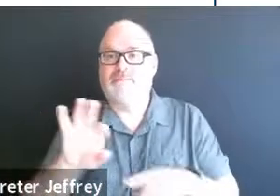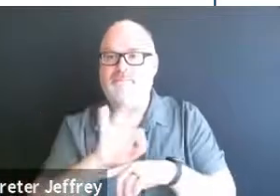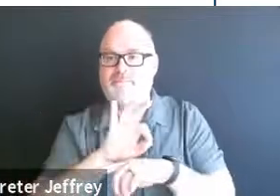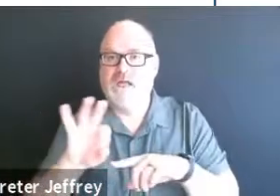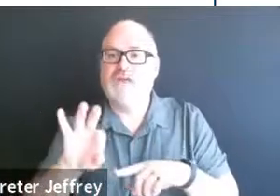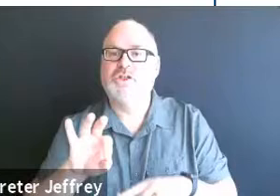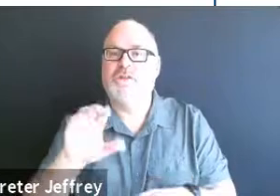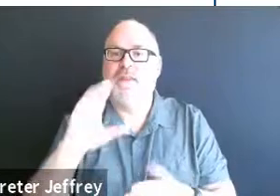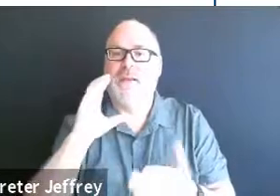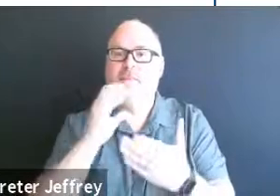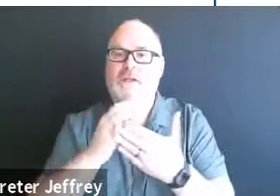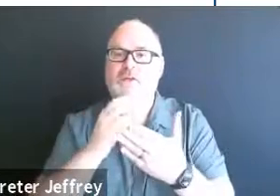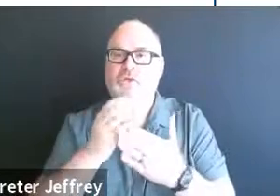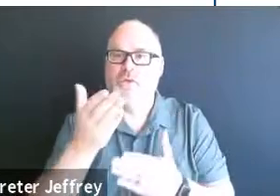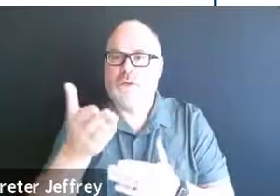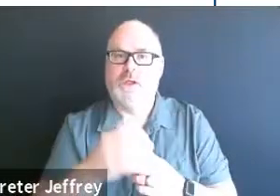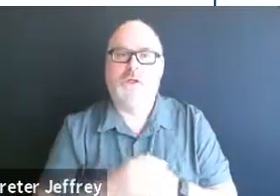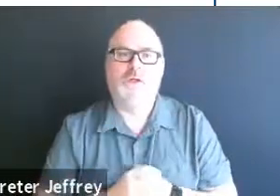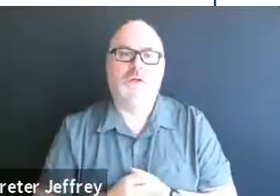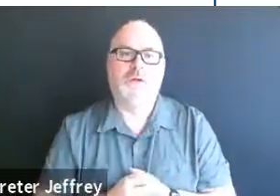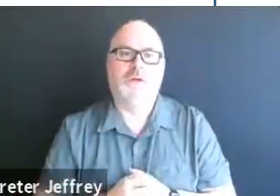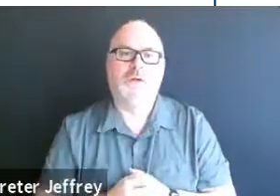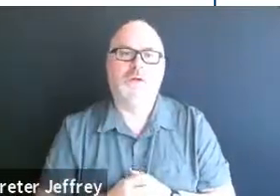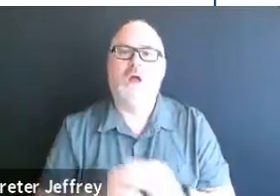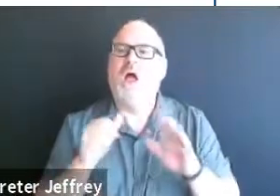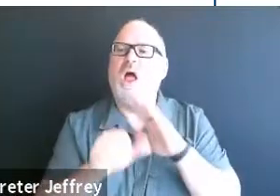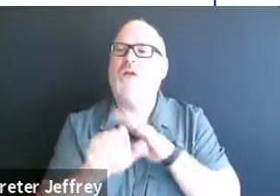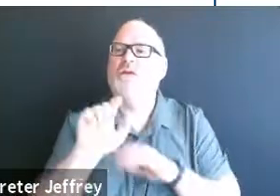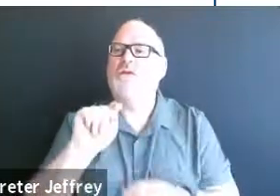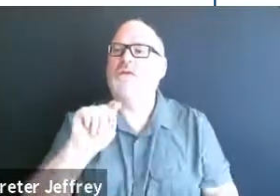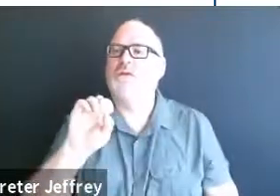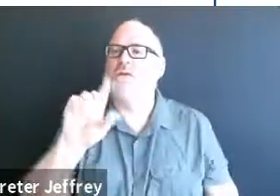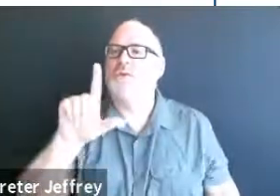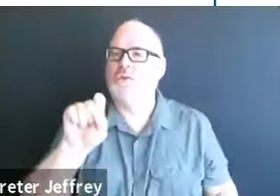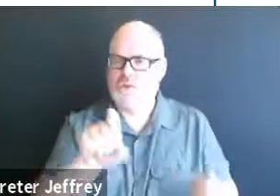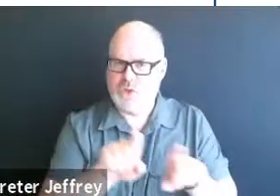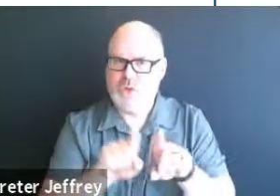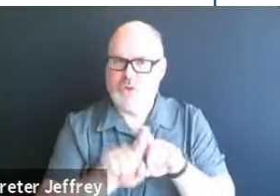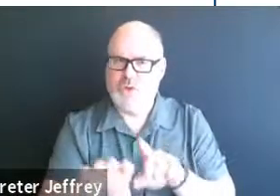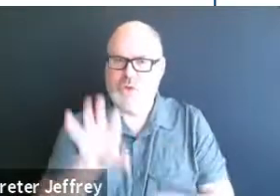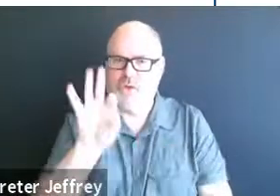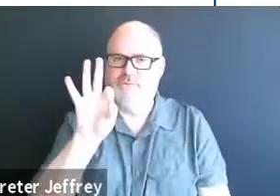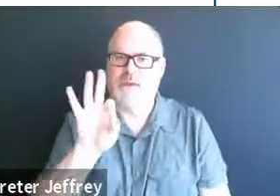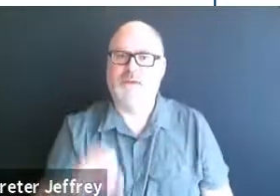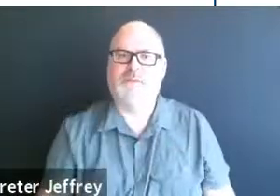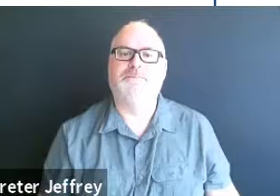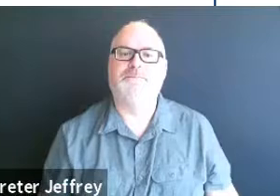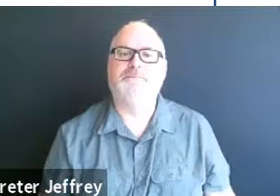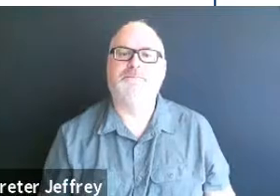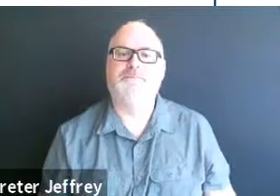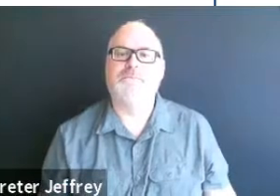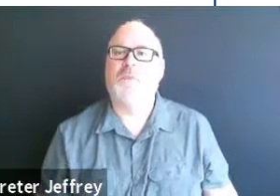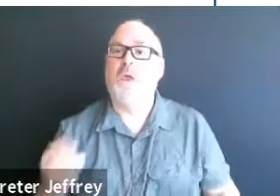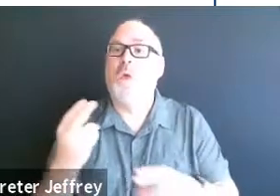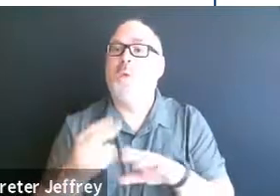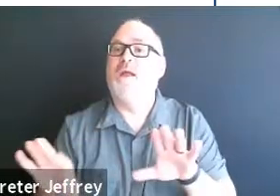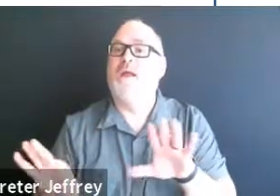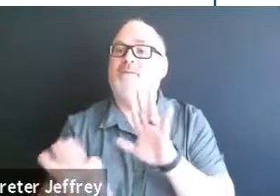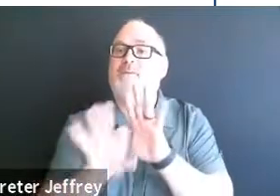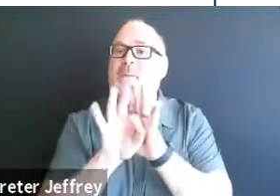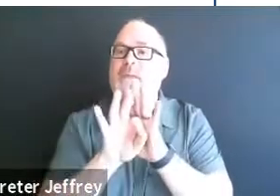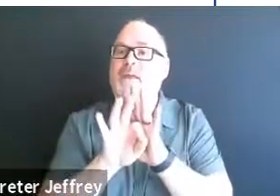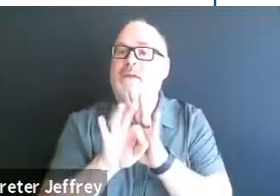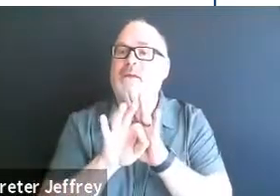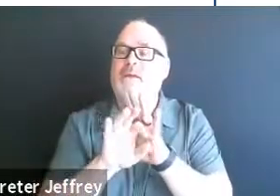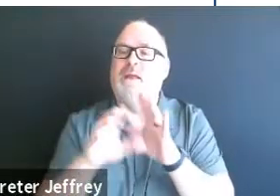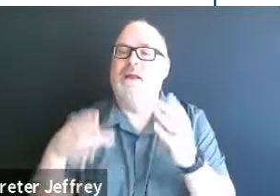plugin here. It can also be found in the menu bar under tools. So we have pinned the third-party